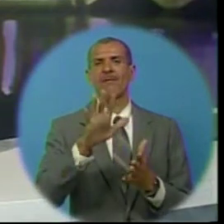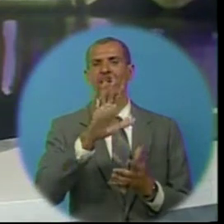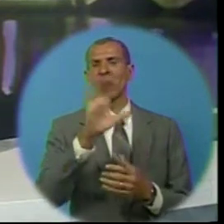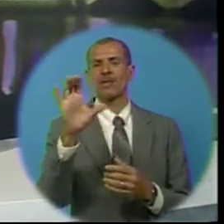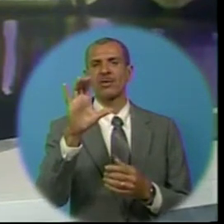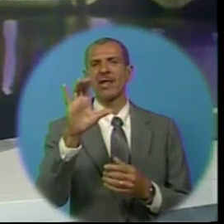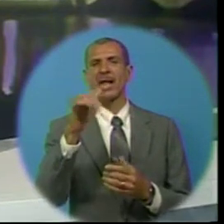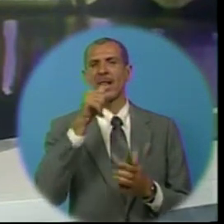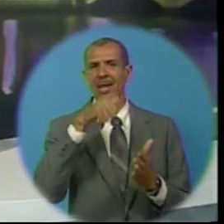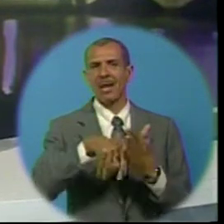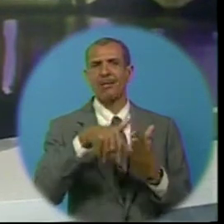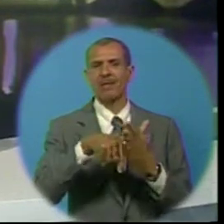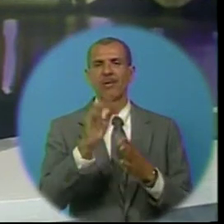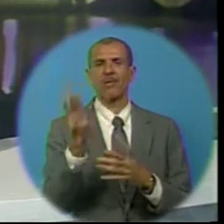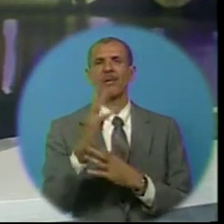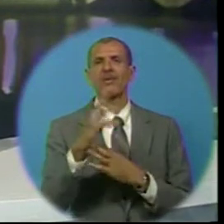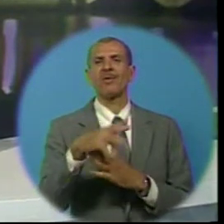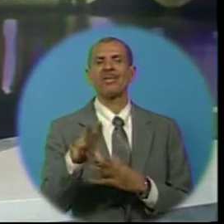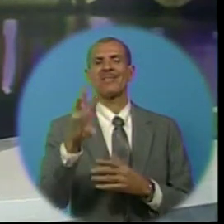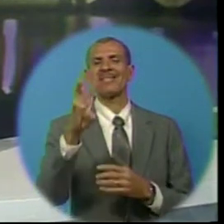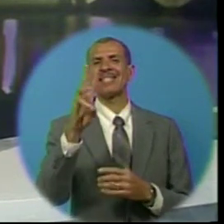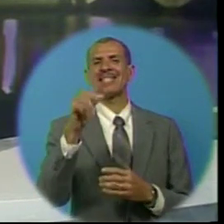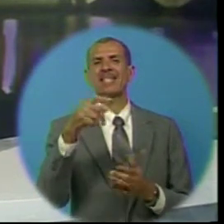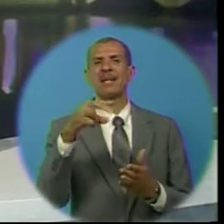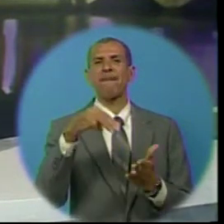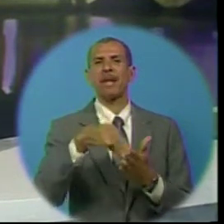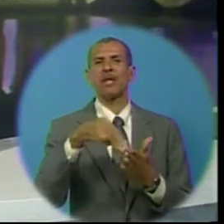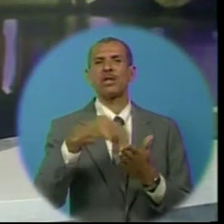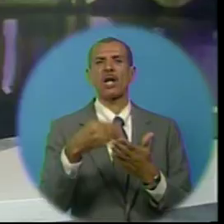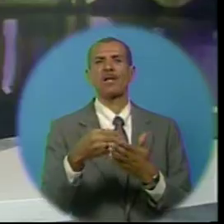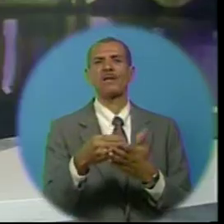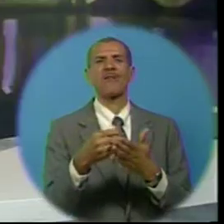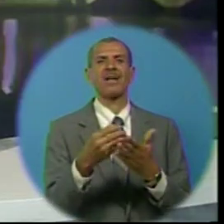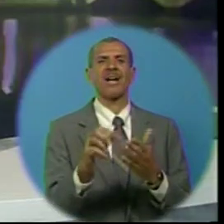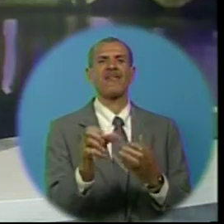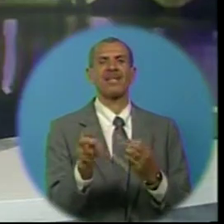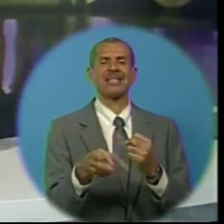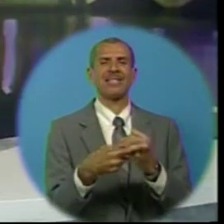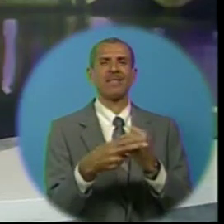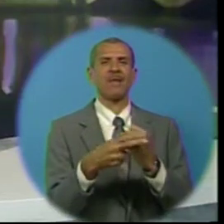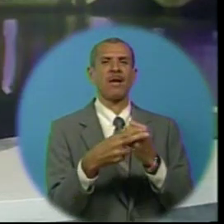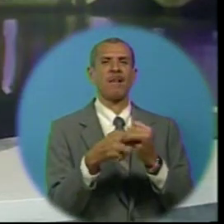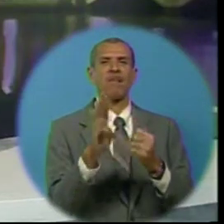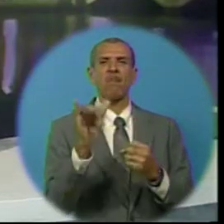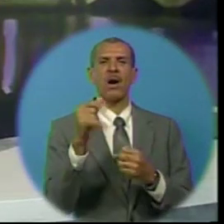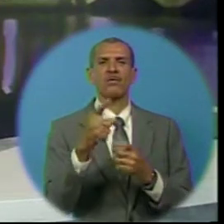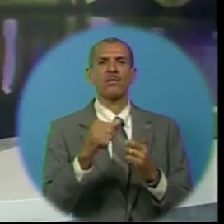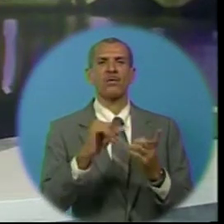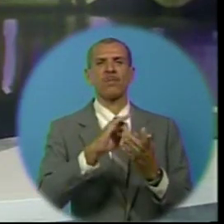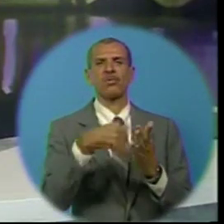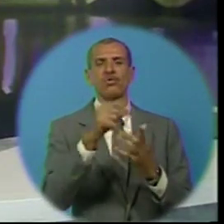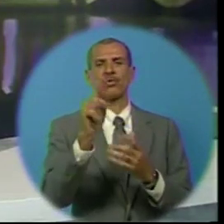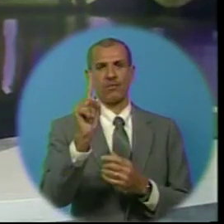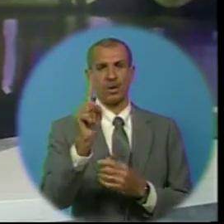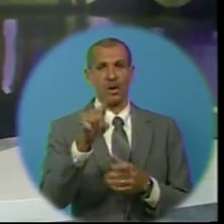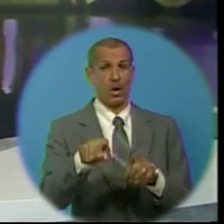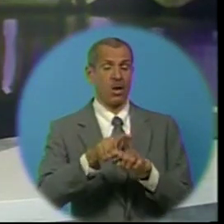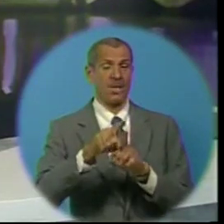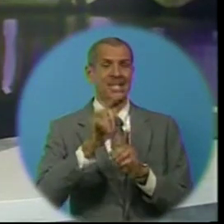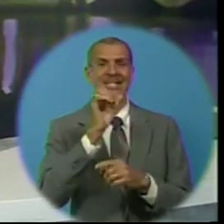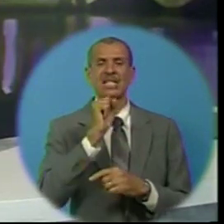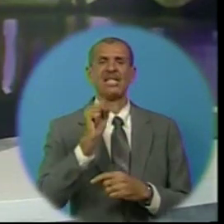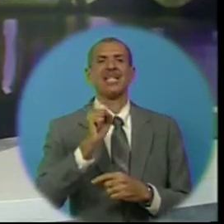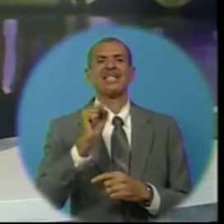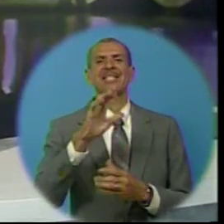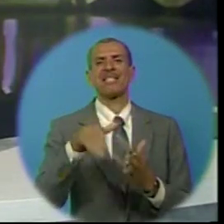applications from Barbadians for more than $60 million worth of savings bonds since June 1st. That's according to a senior central